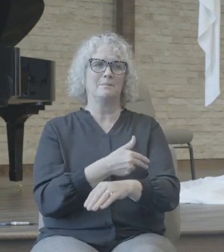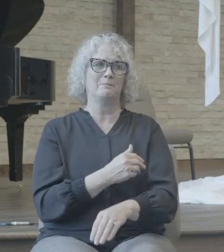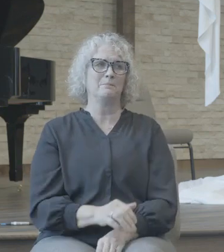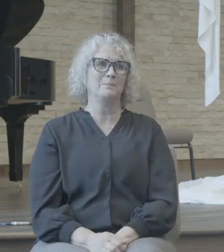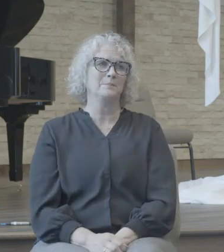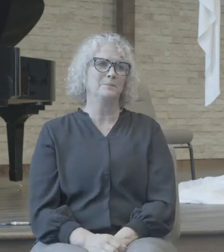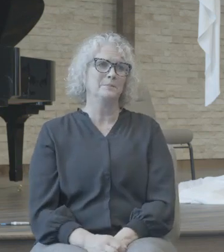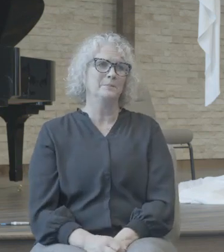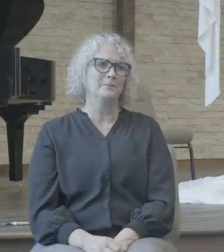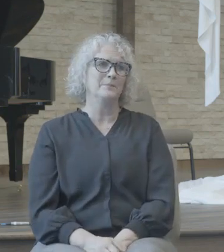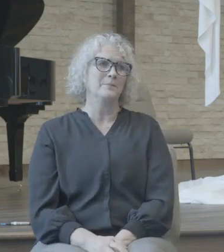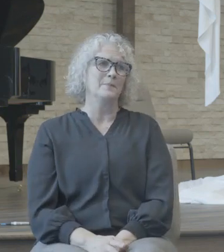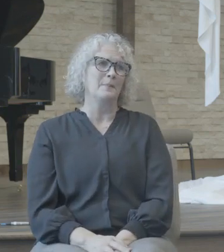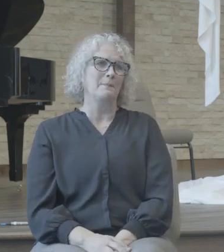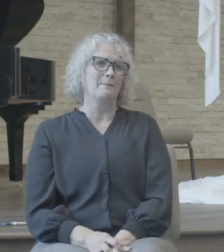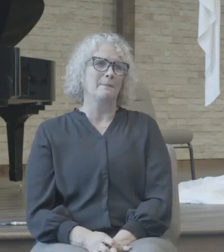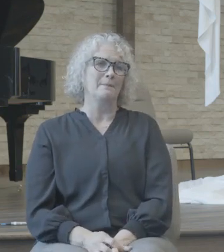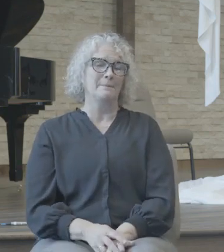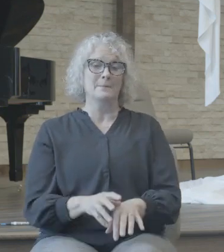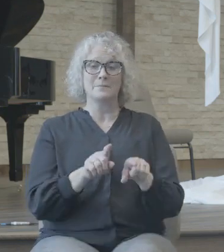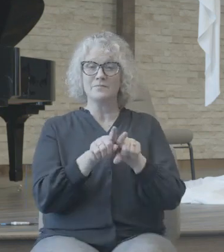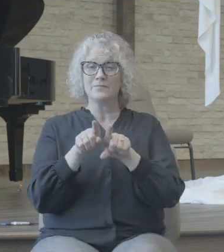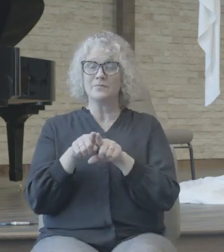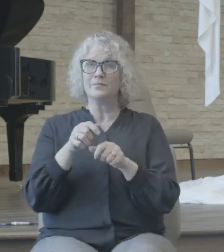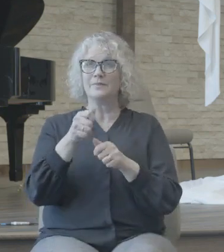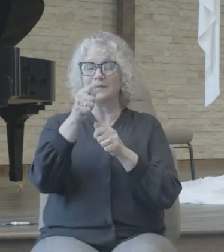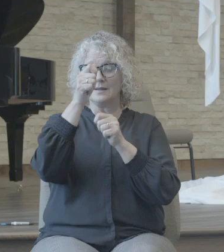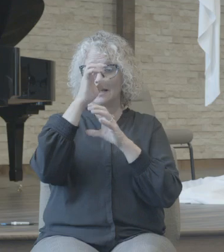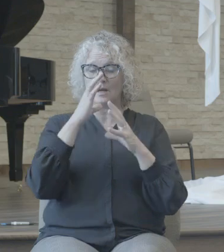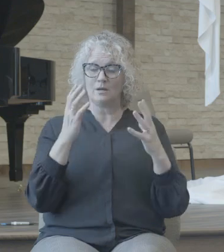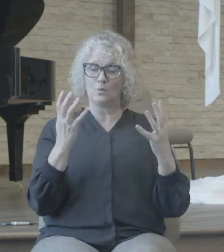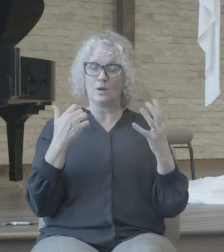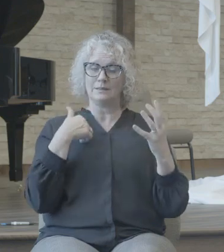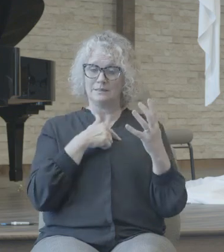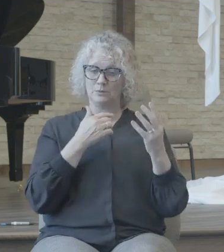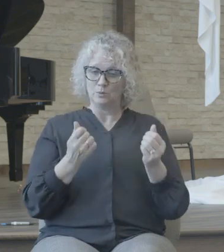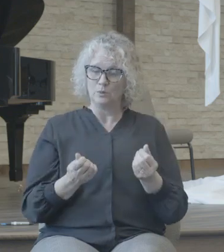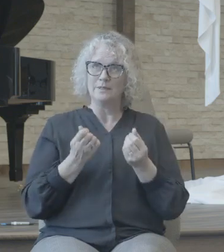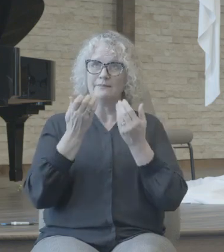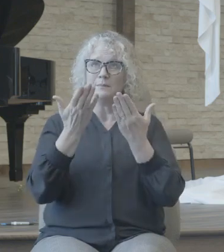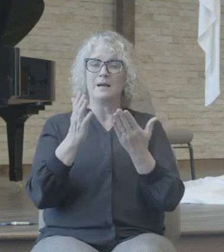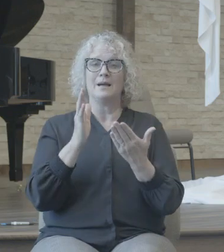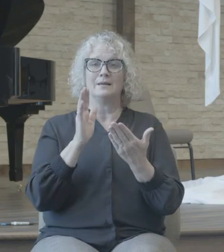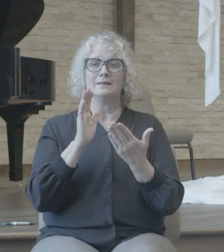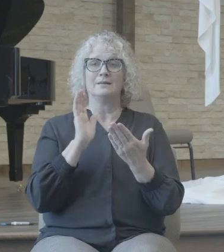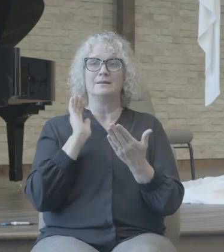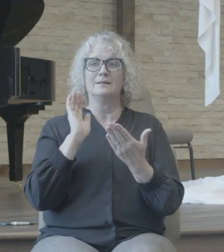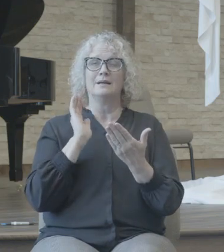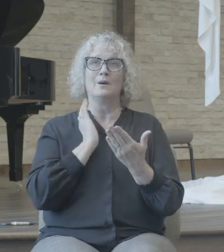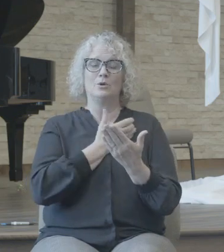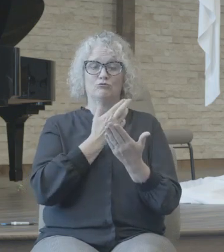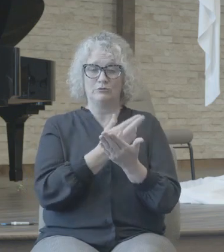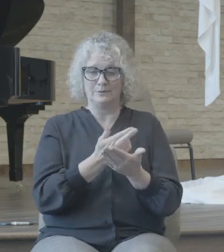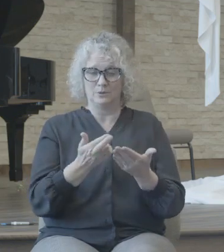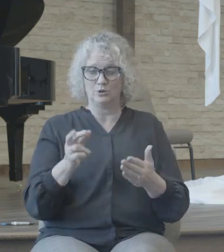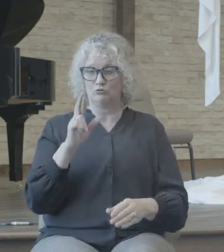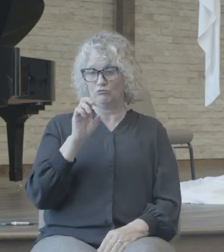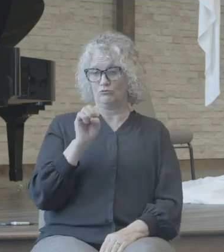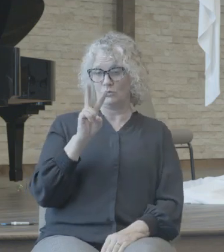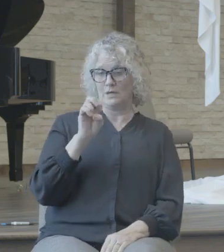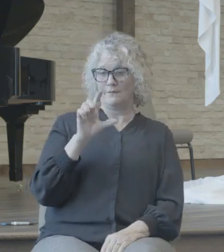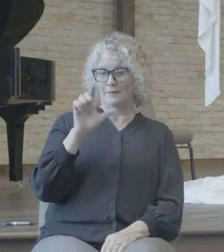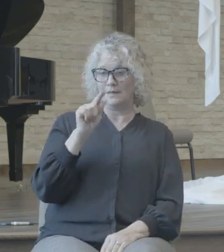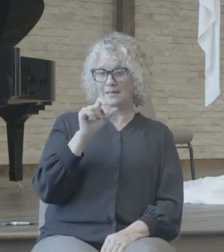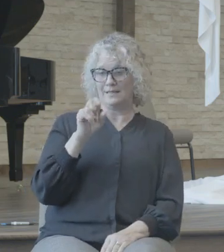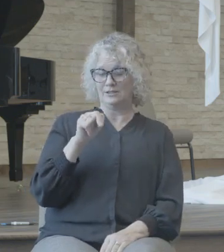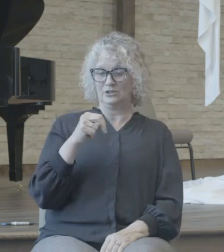Along with that, God would have us give back to Him of our resources. We're told in the Revelation that all wealth belongs